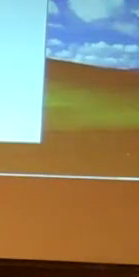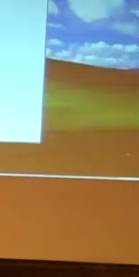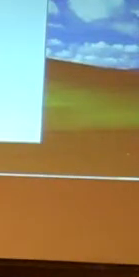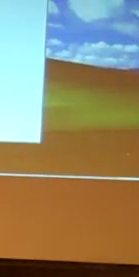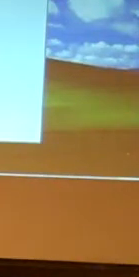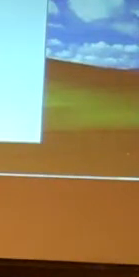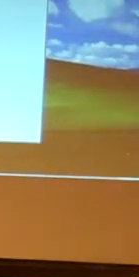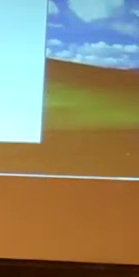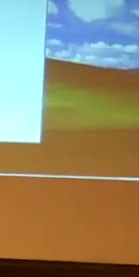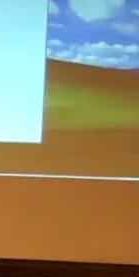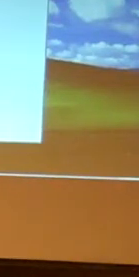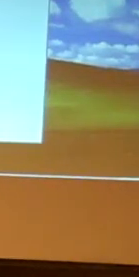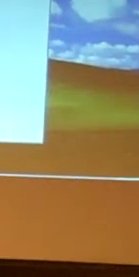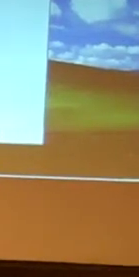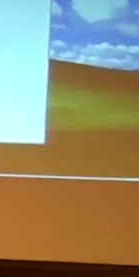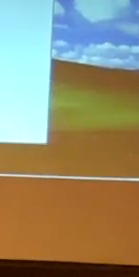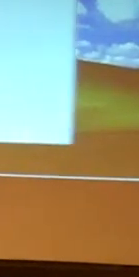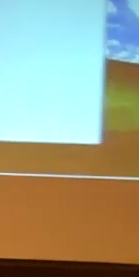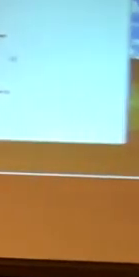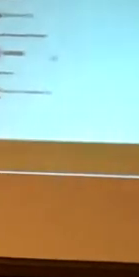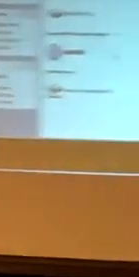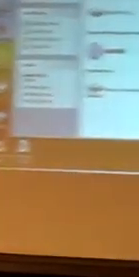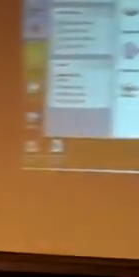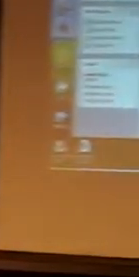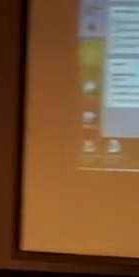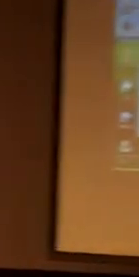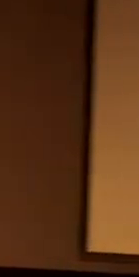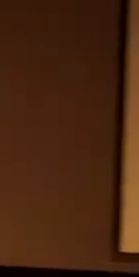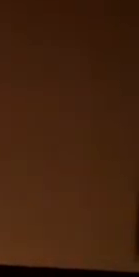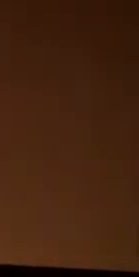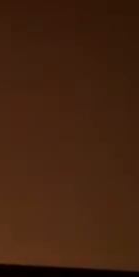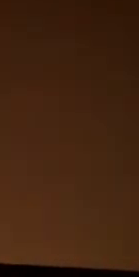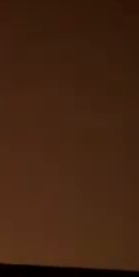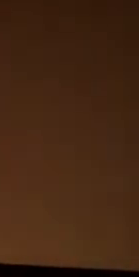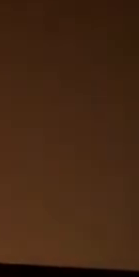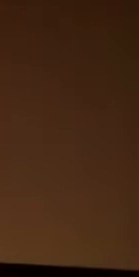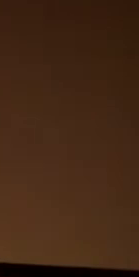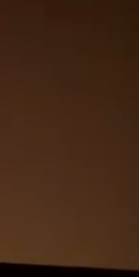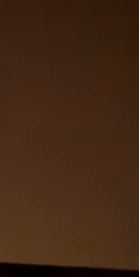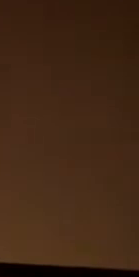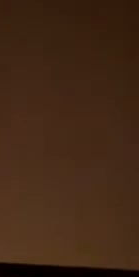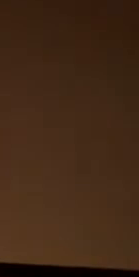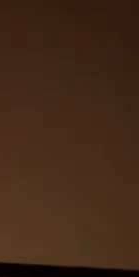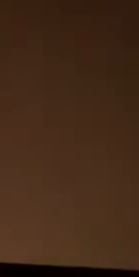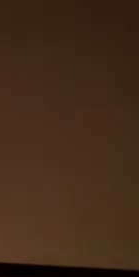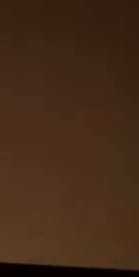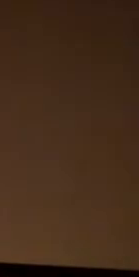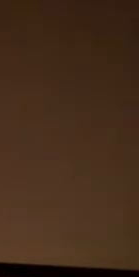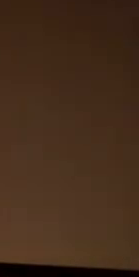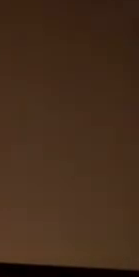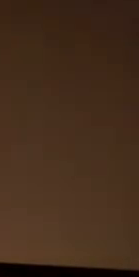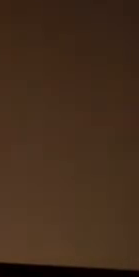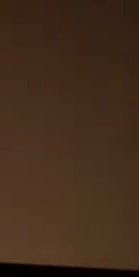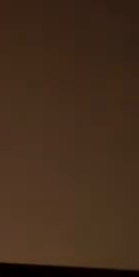I want to thank all of you. This has been a wonderful experience for me, and